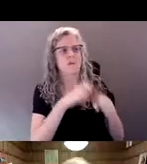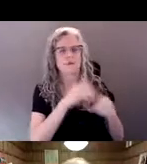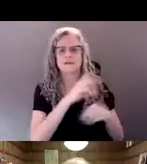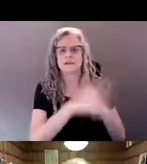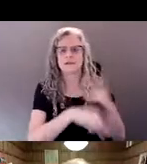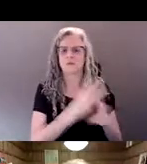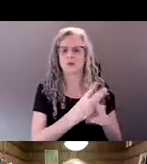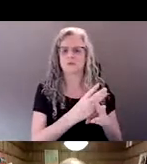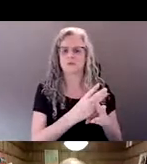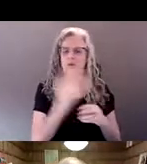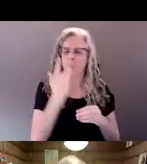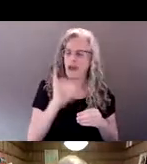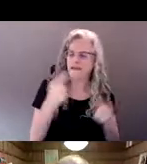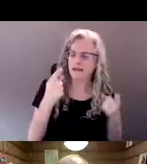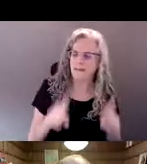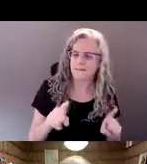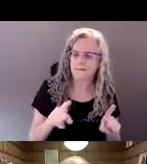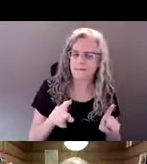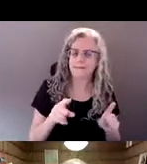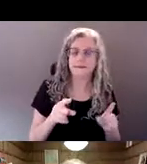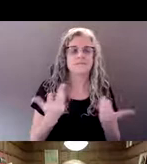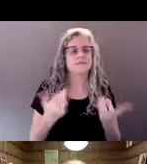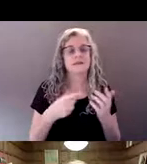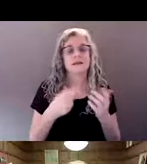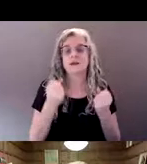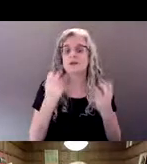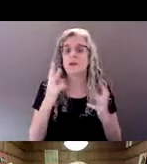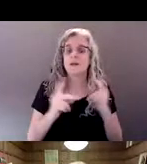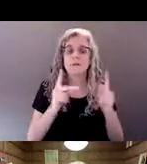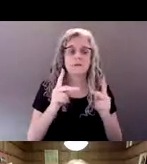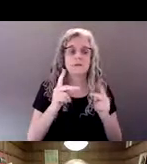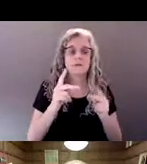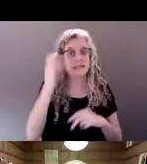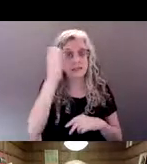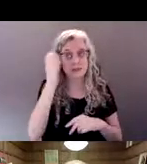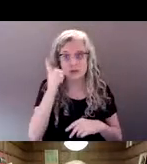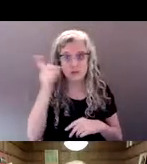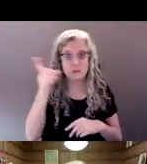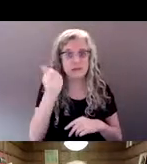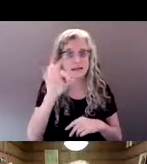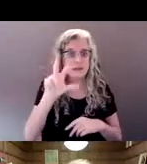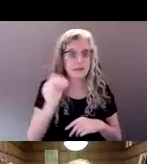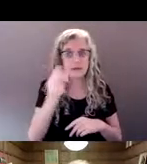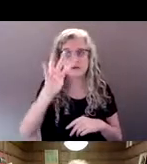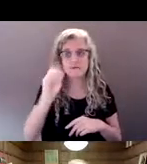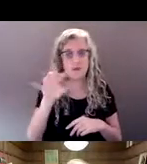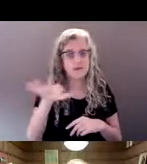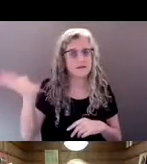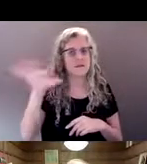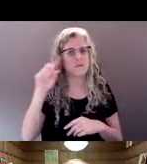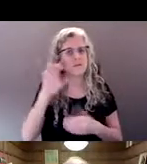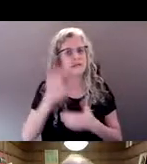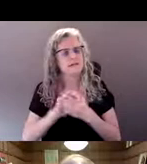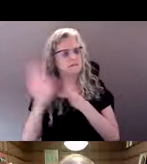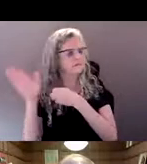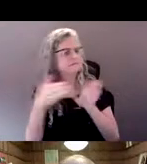and place? Why did so many people in Europe in the 1930s and 40s really believe that the Jews were the cause of